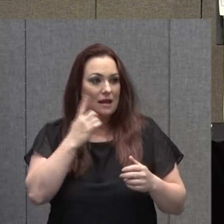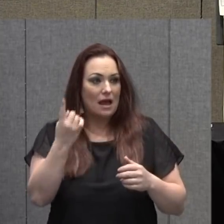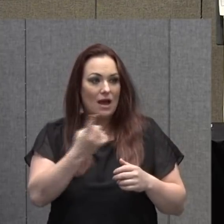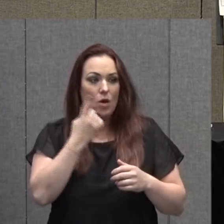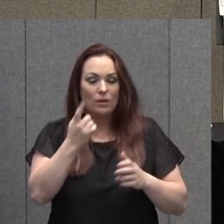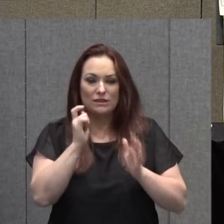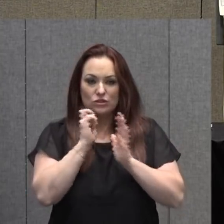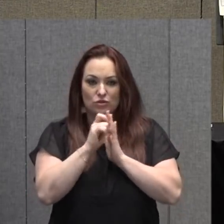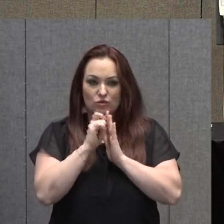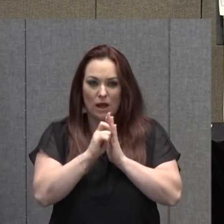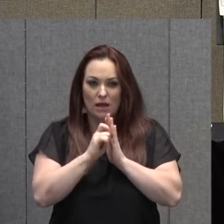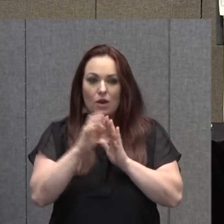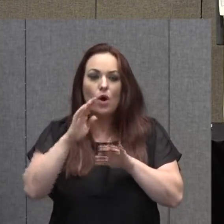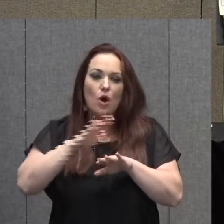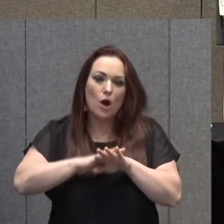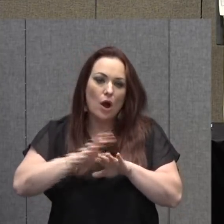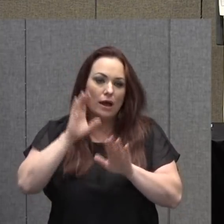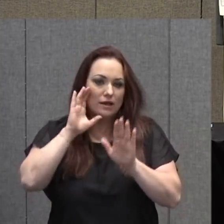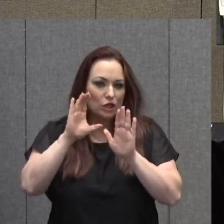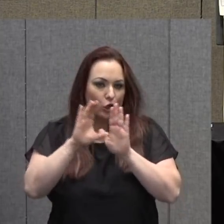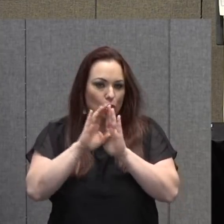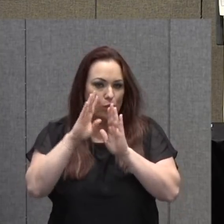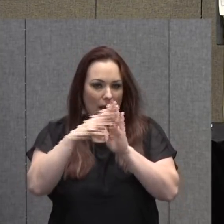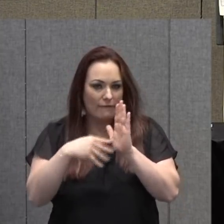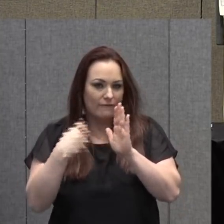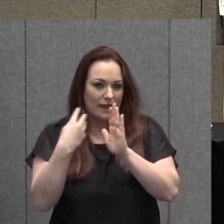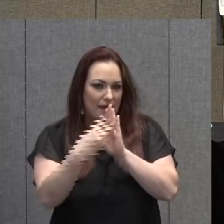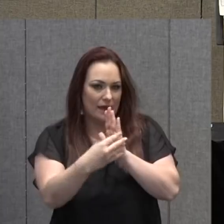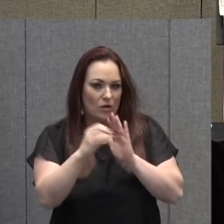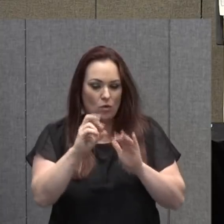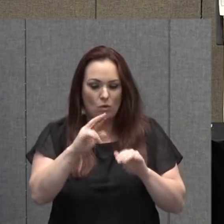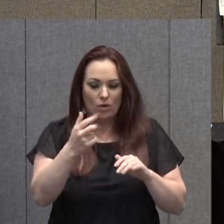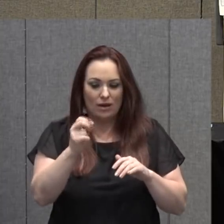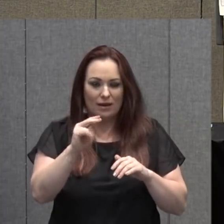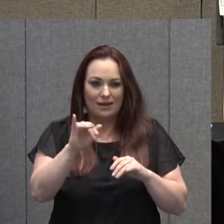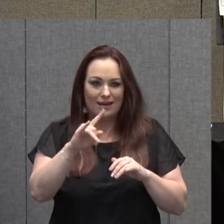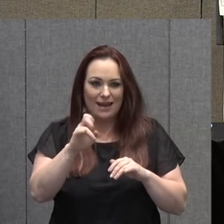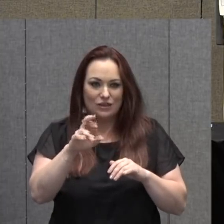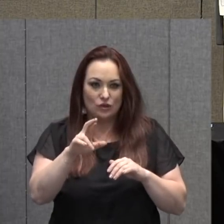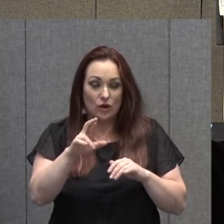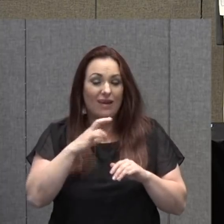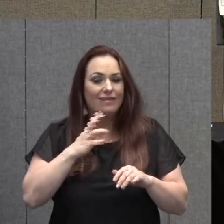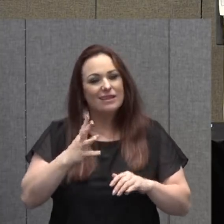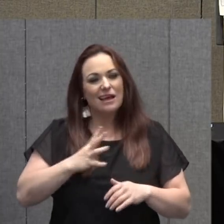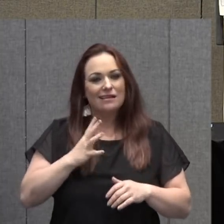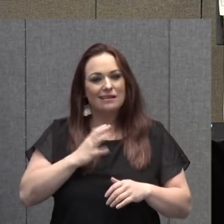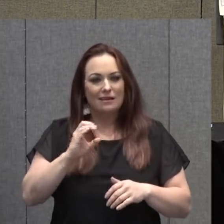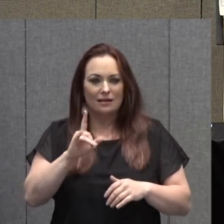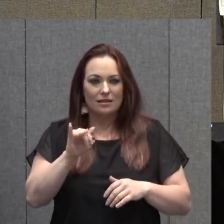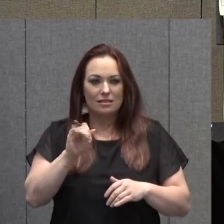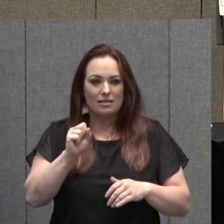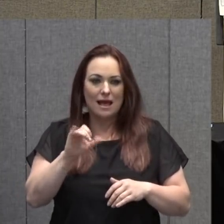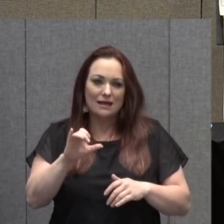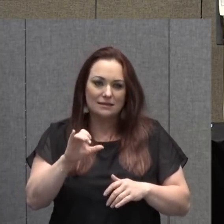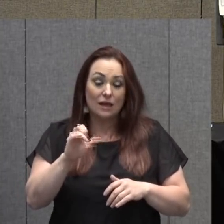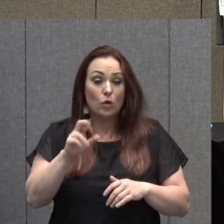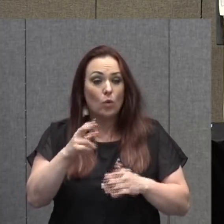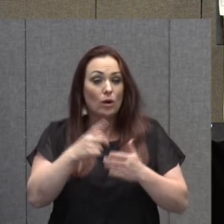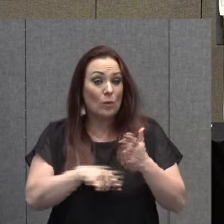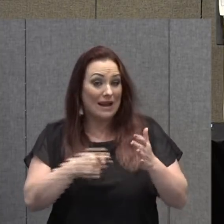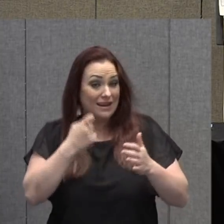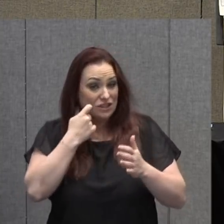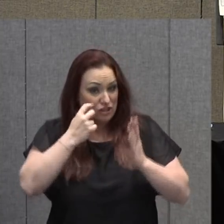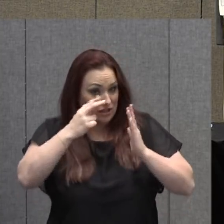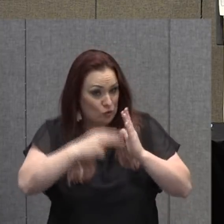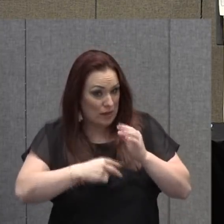always write on a graphic organizer what the classic version or whatever the red version I read was about. Okay,